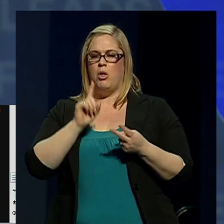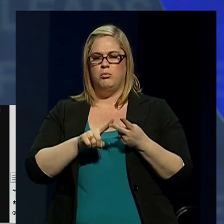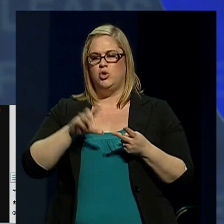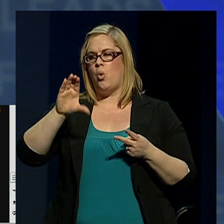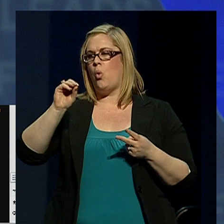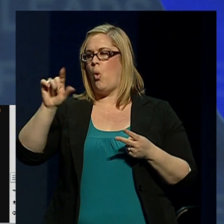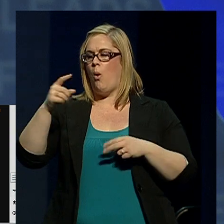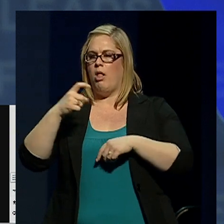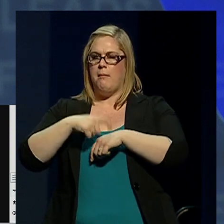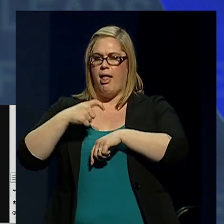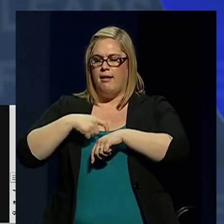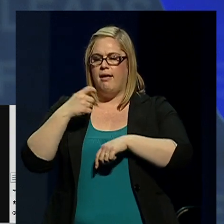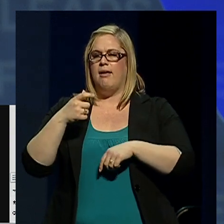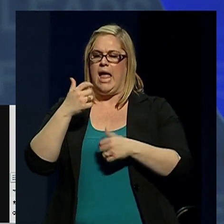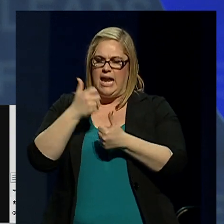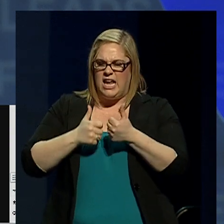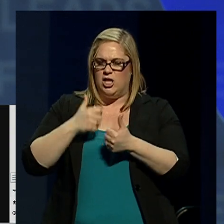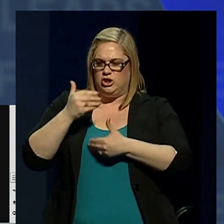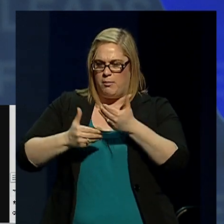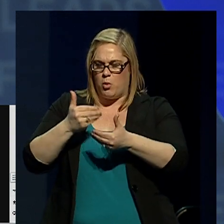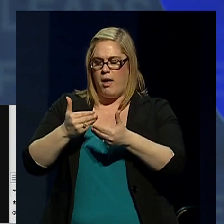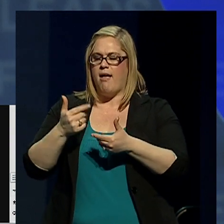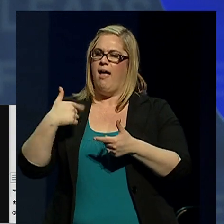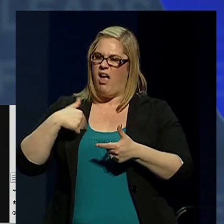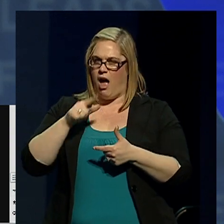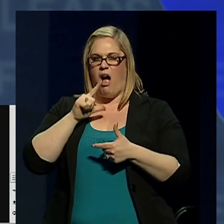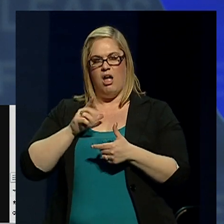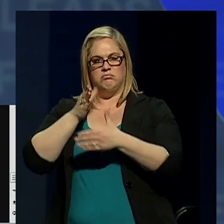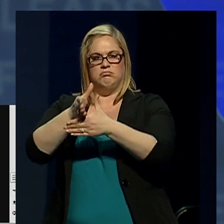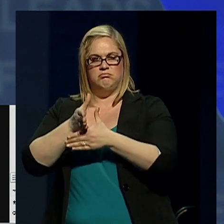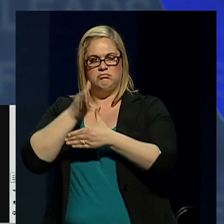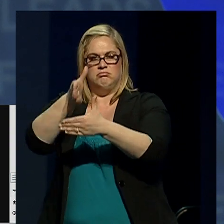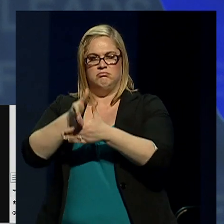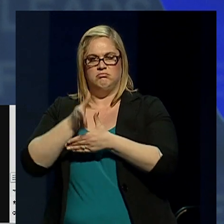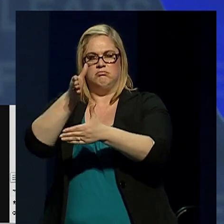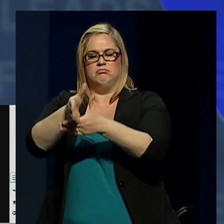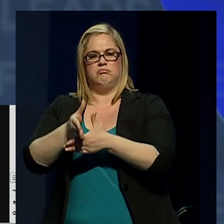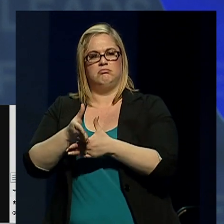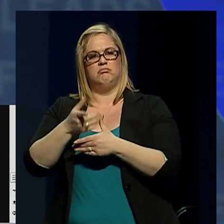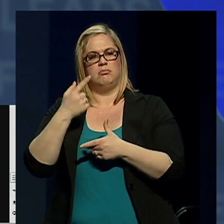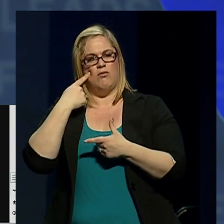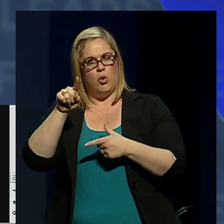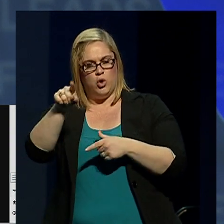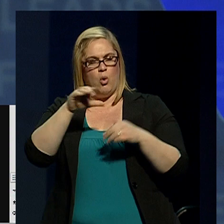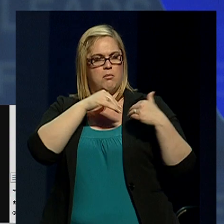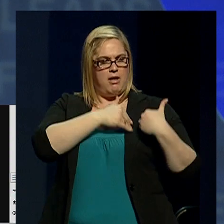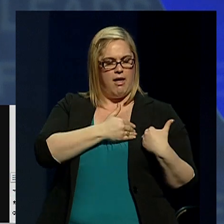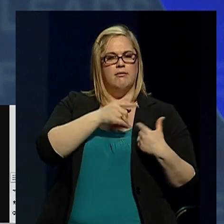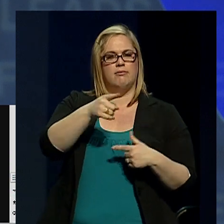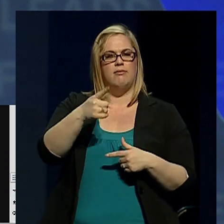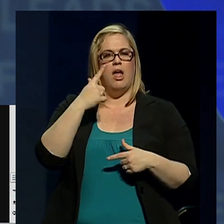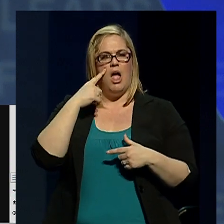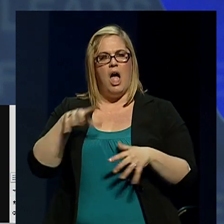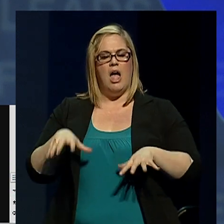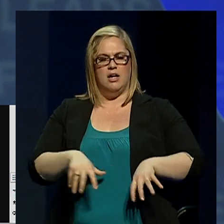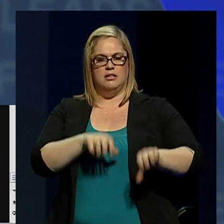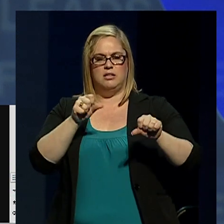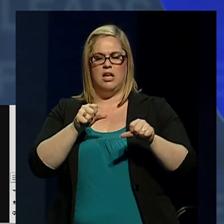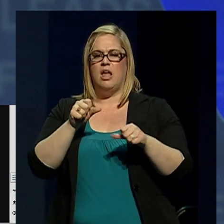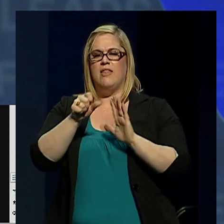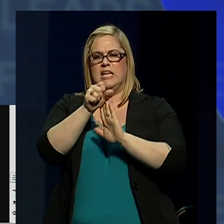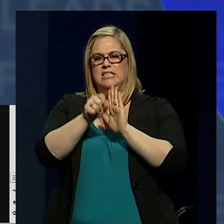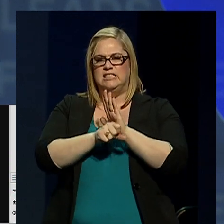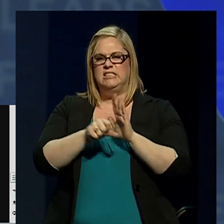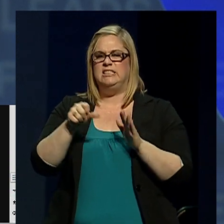mining. And each step of the way, I have gotten in the way on your behalf. I'm taking action against fake charities that